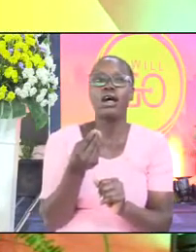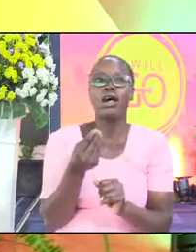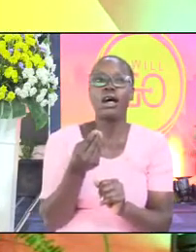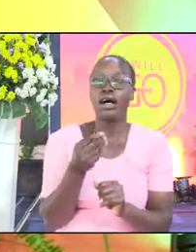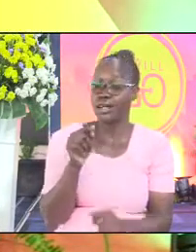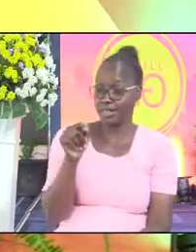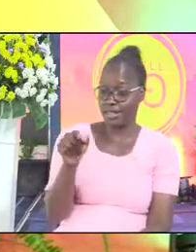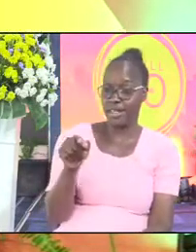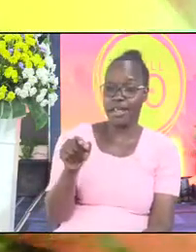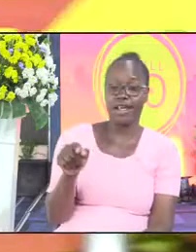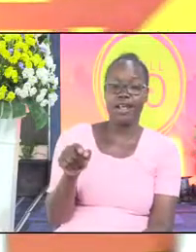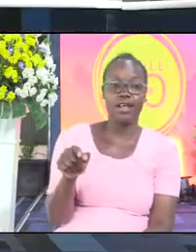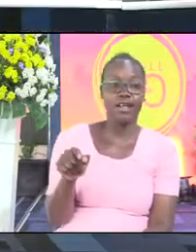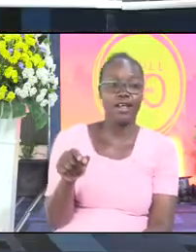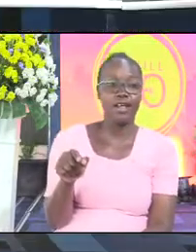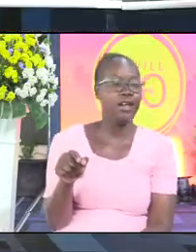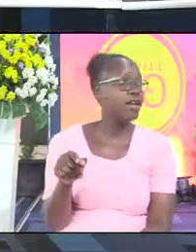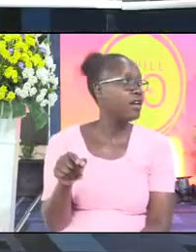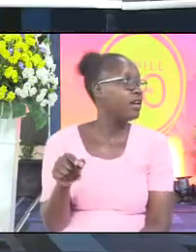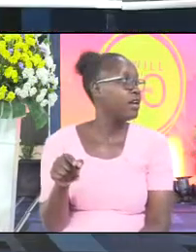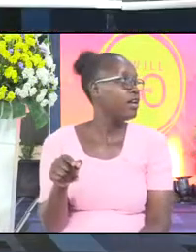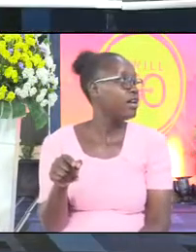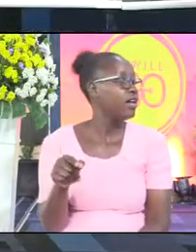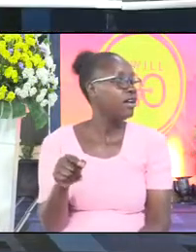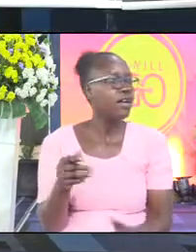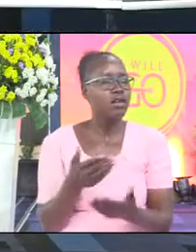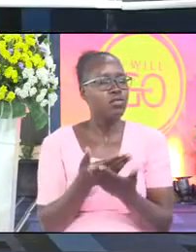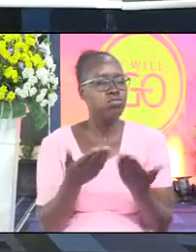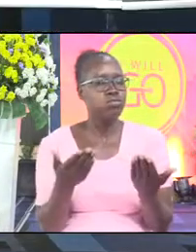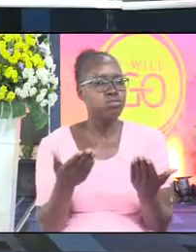that, hear me. You know how we are.